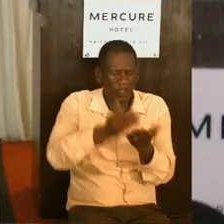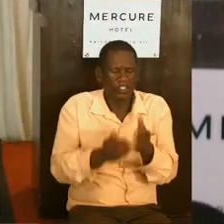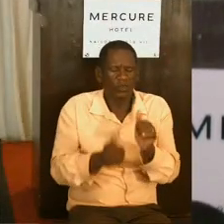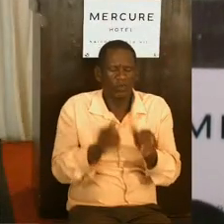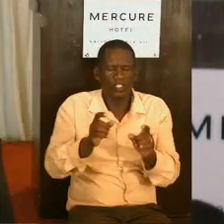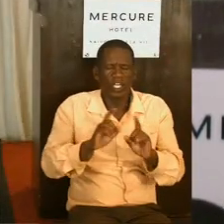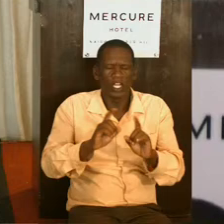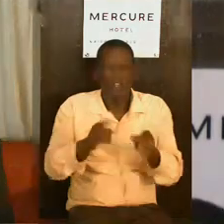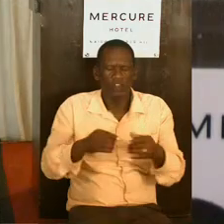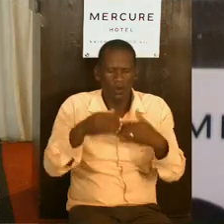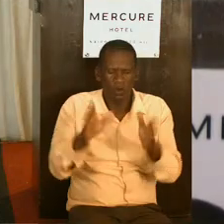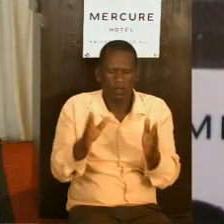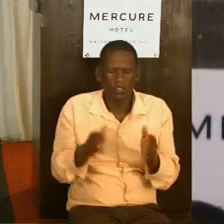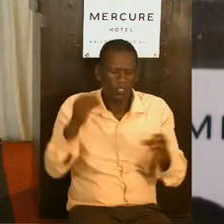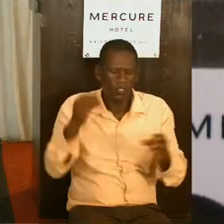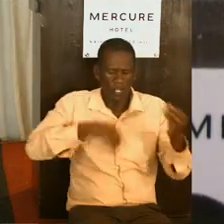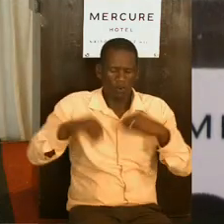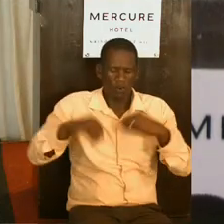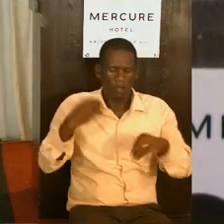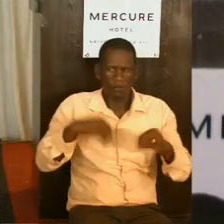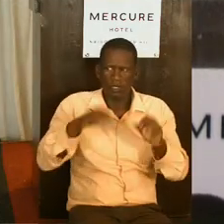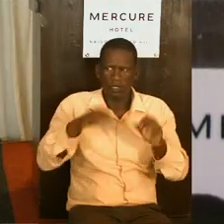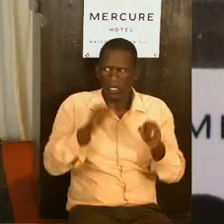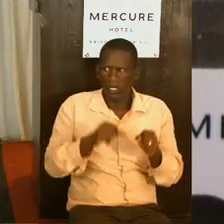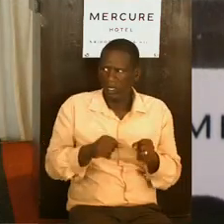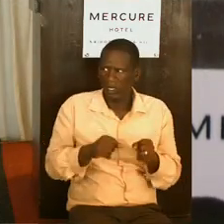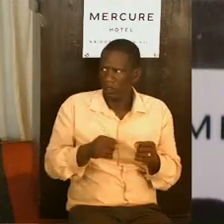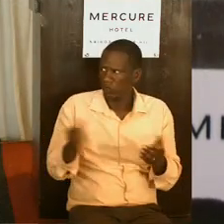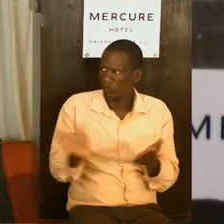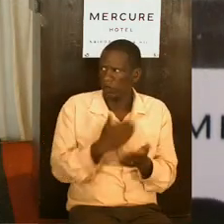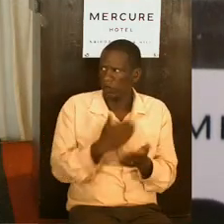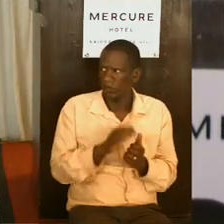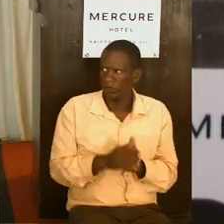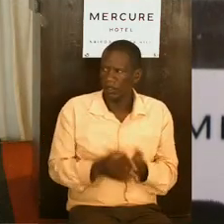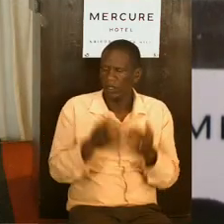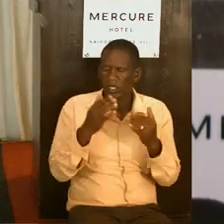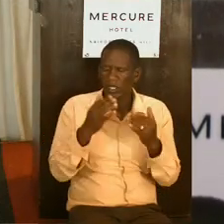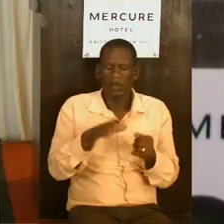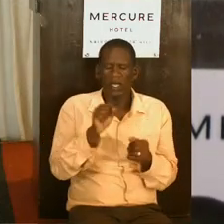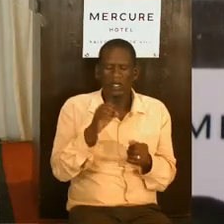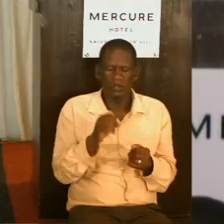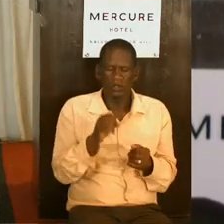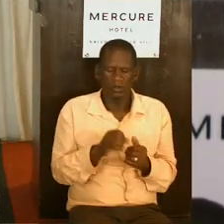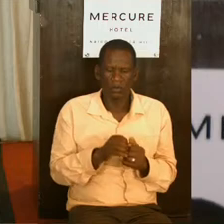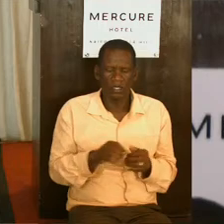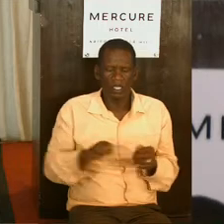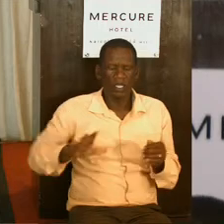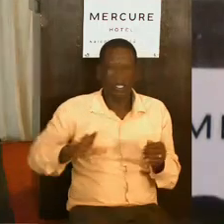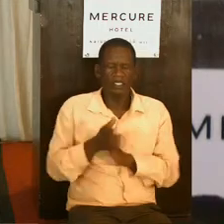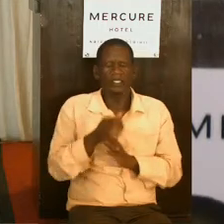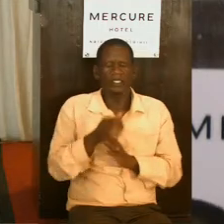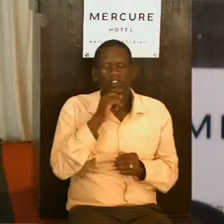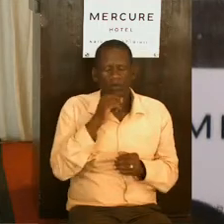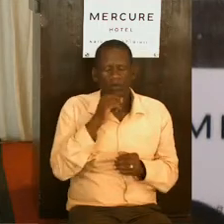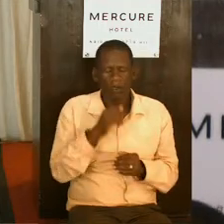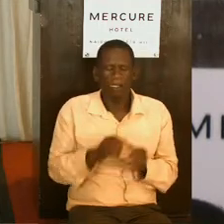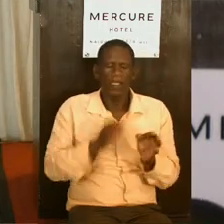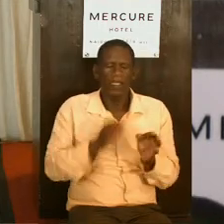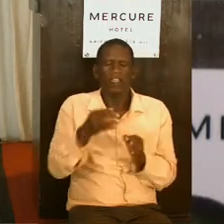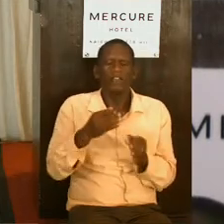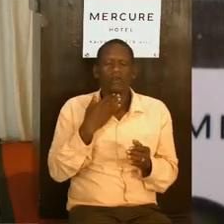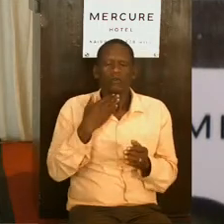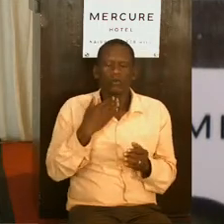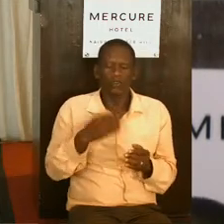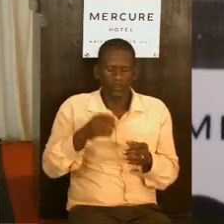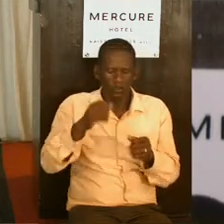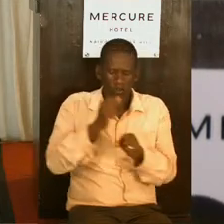pilferred which the corrupt corruption cartels take away and so um ladies and gentlemen if we want